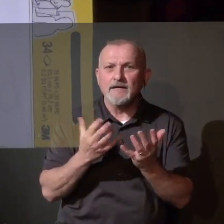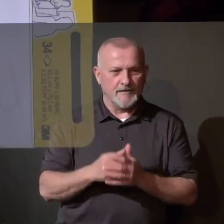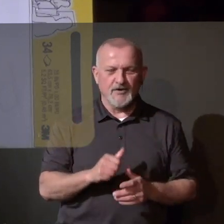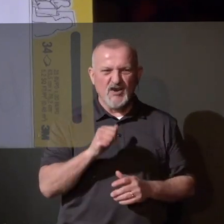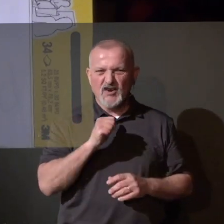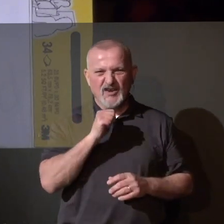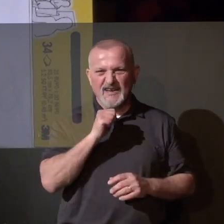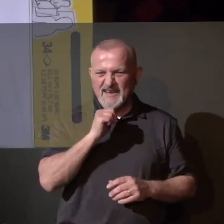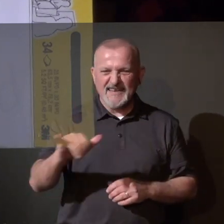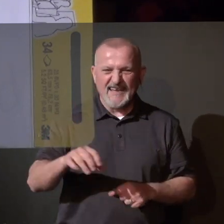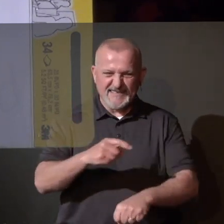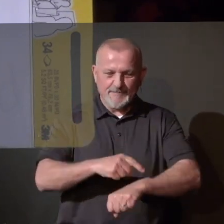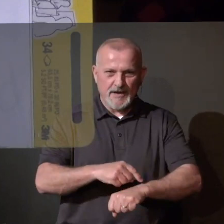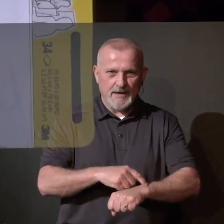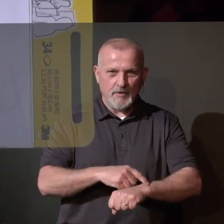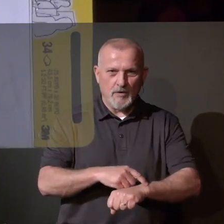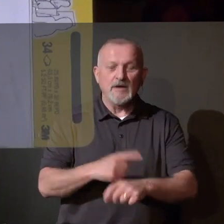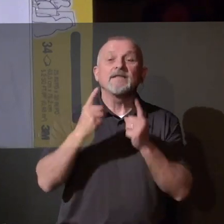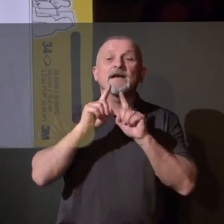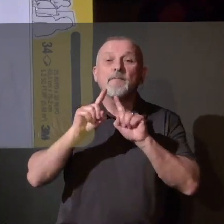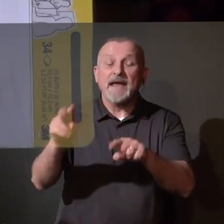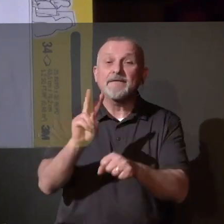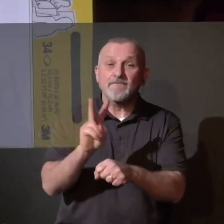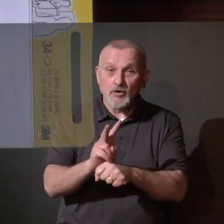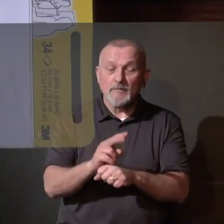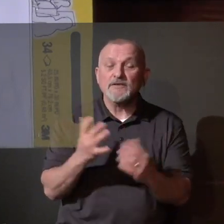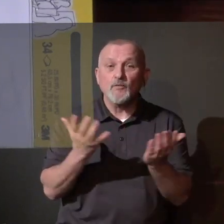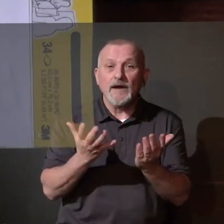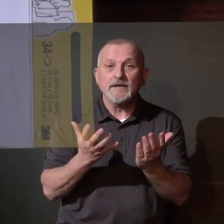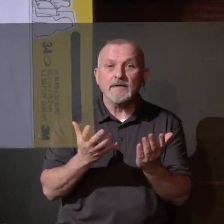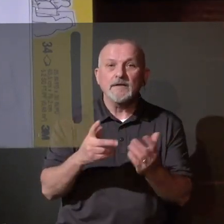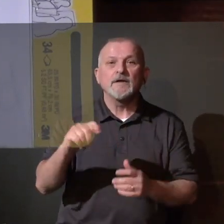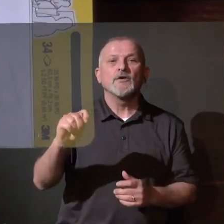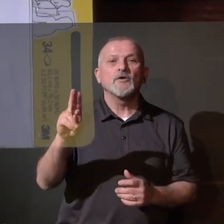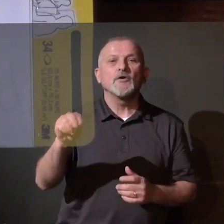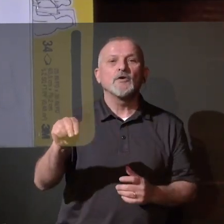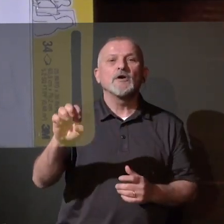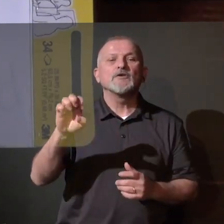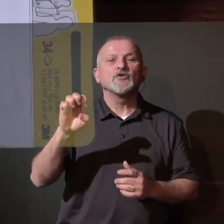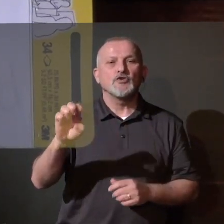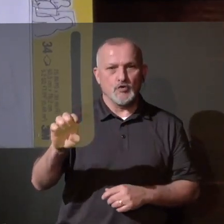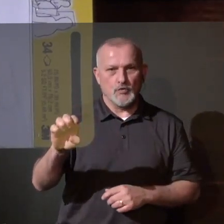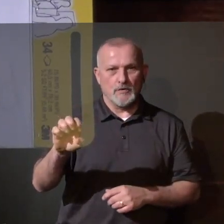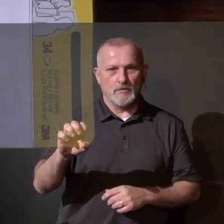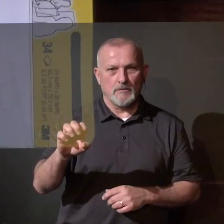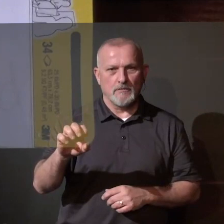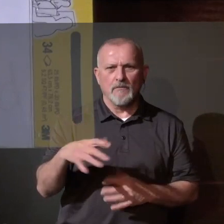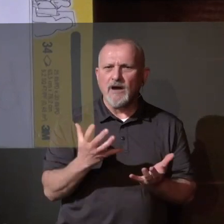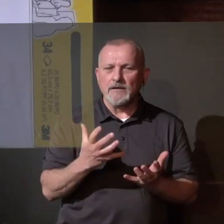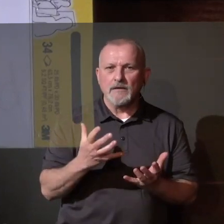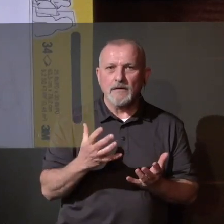much time now because you've probably figured it out. The imperative verb is tune. Tune